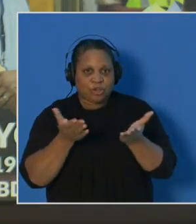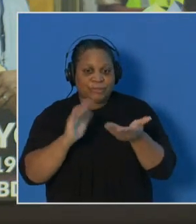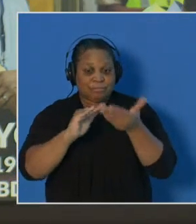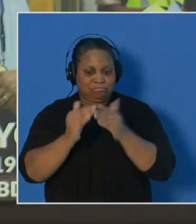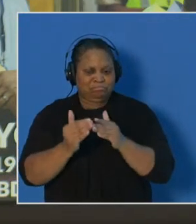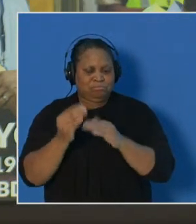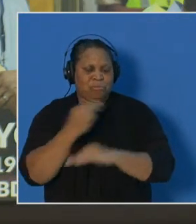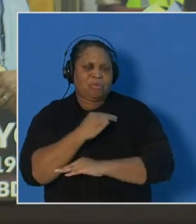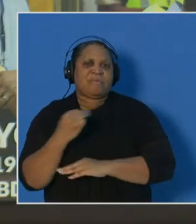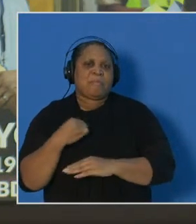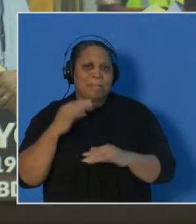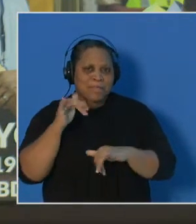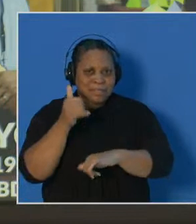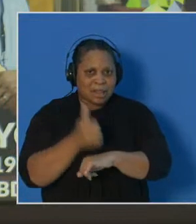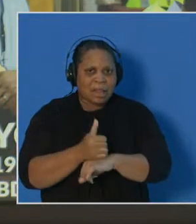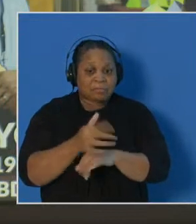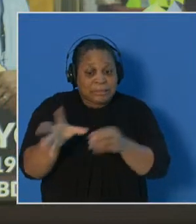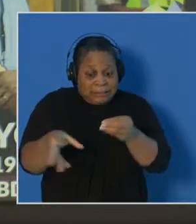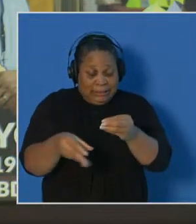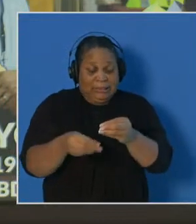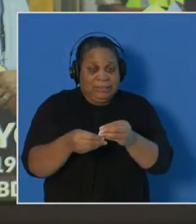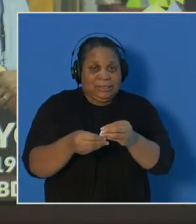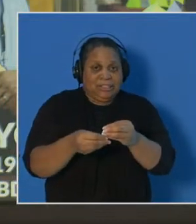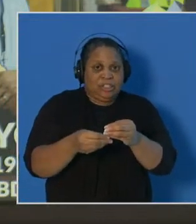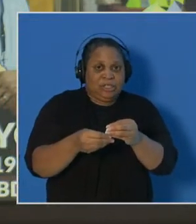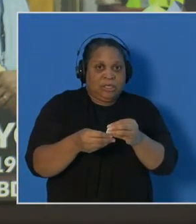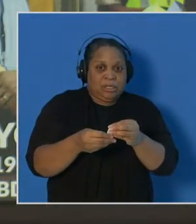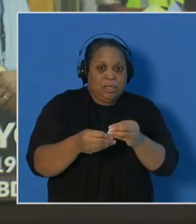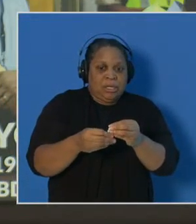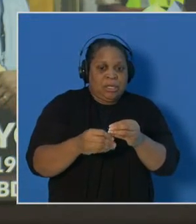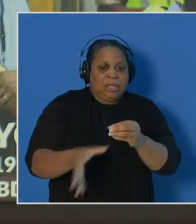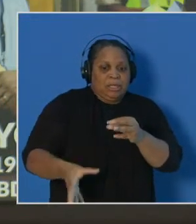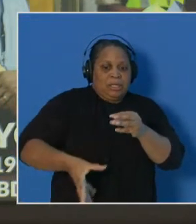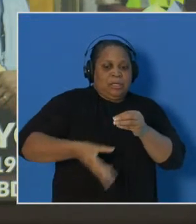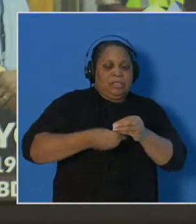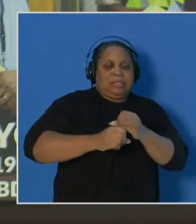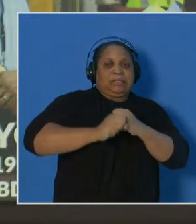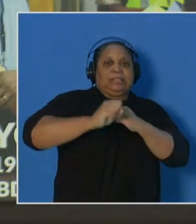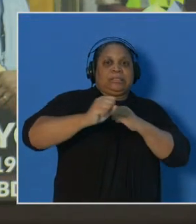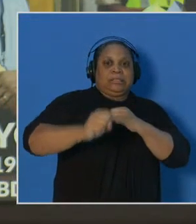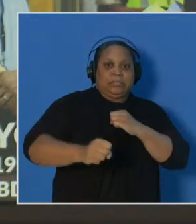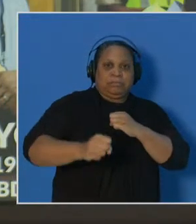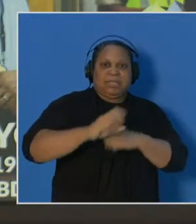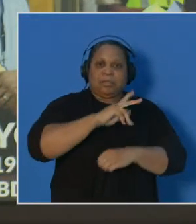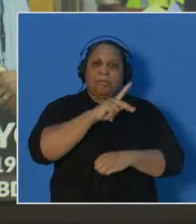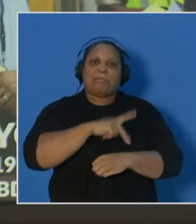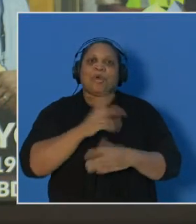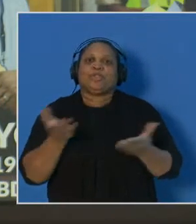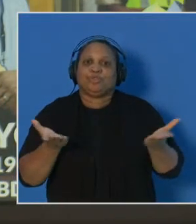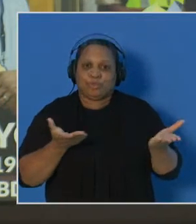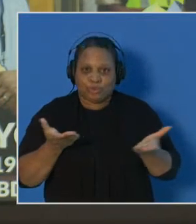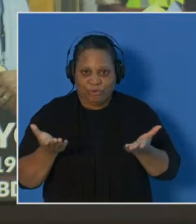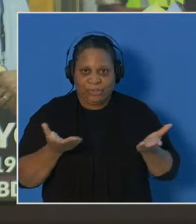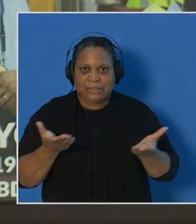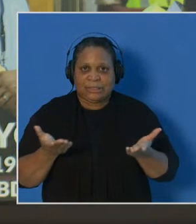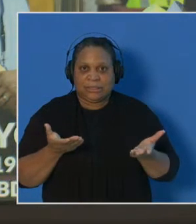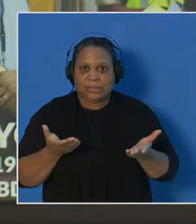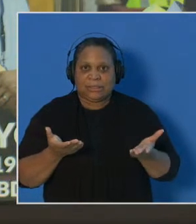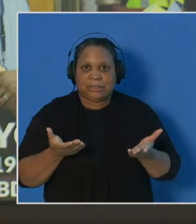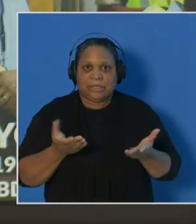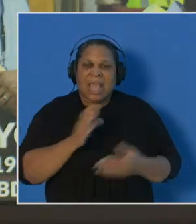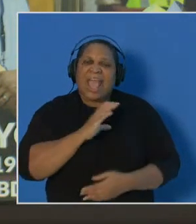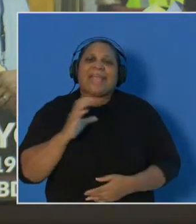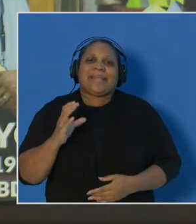members clubs, and in addition, the expansion of some personal services.